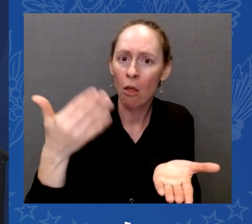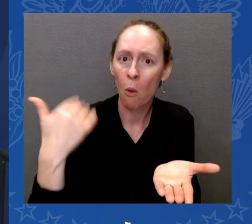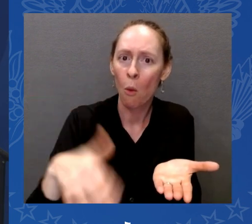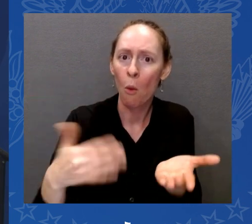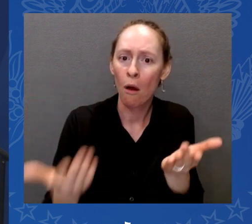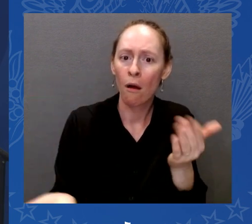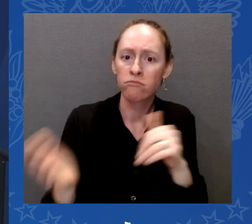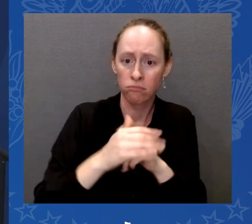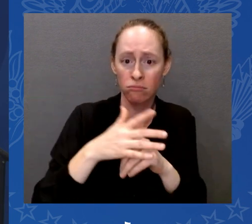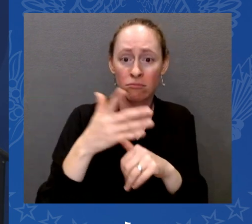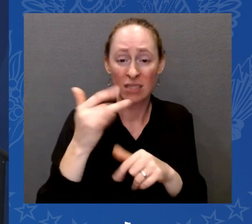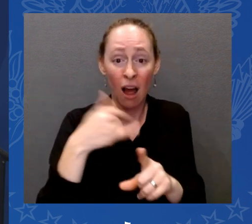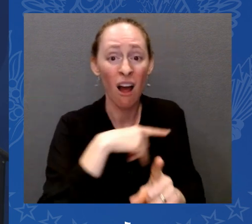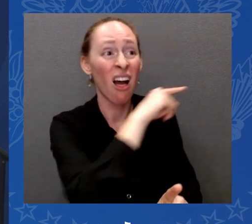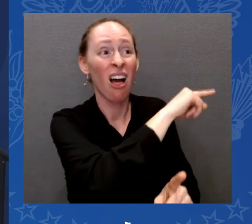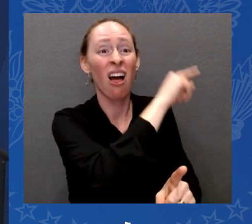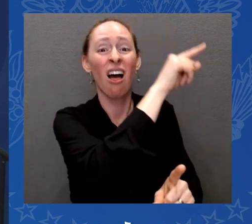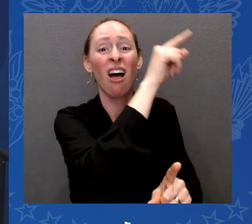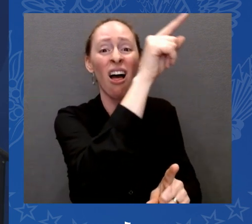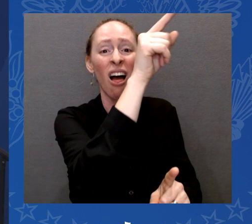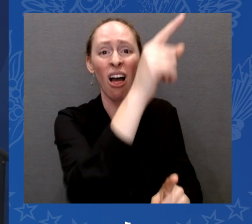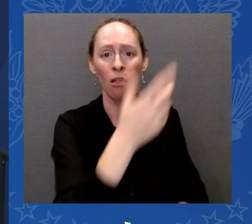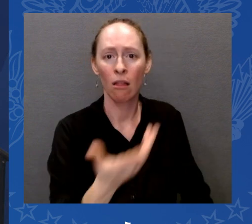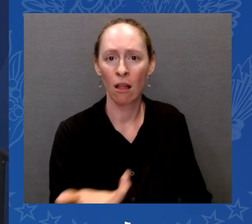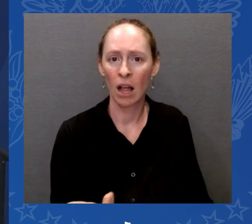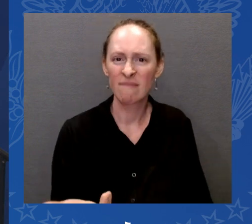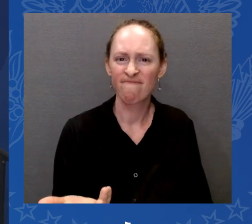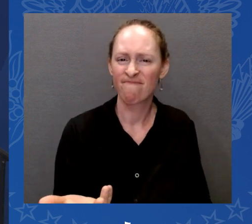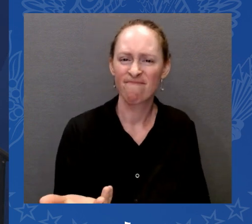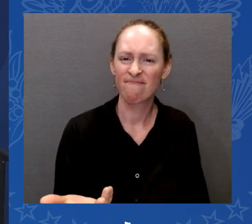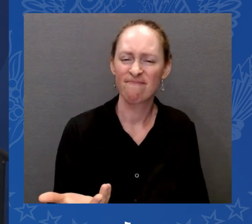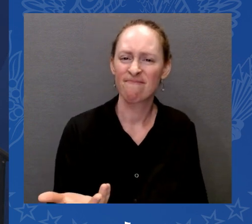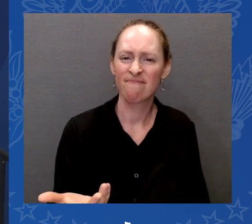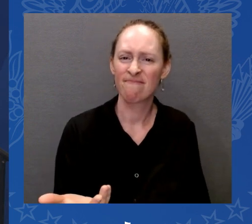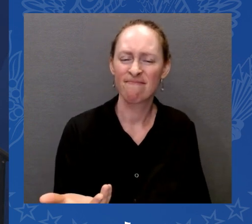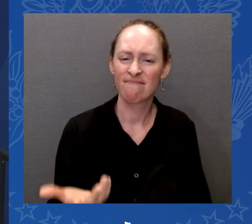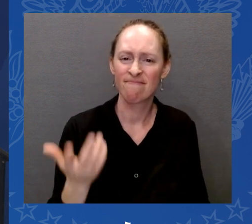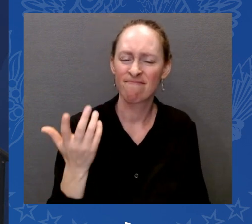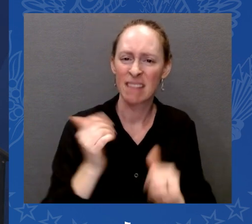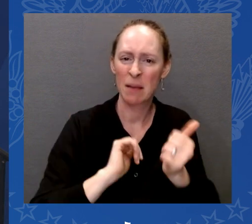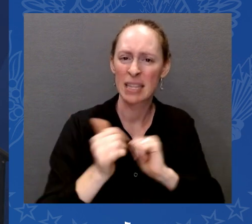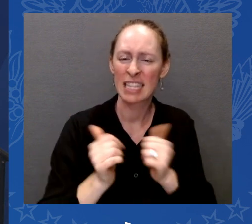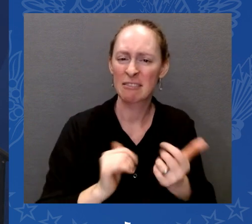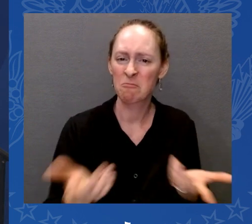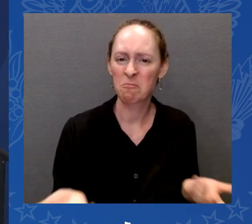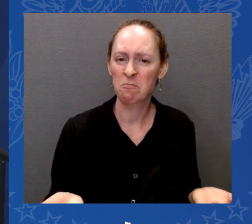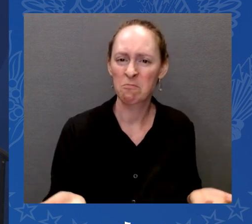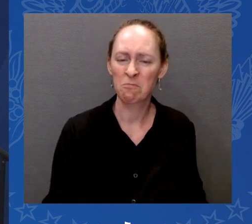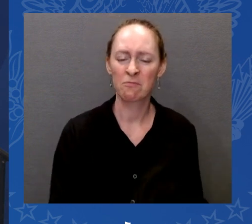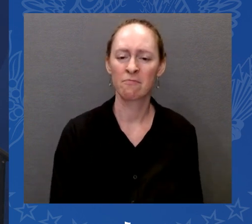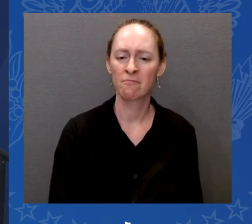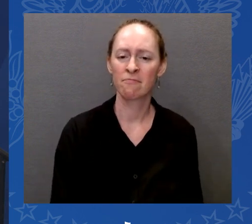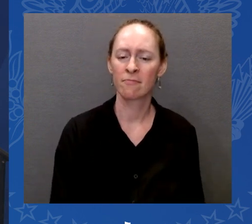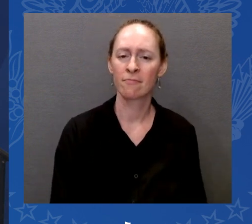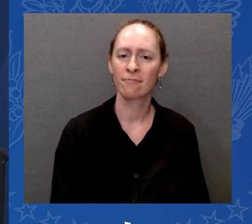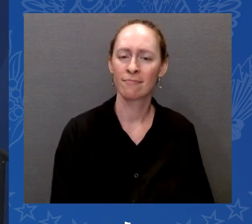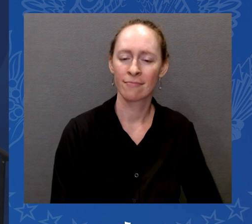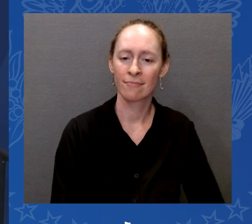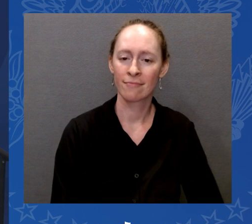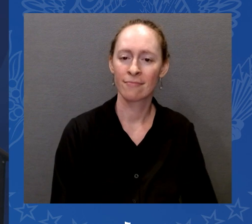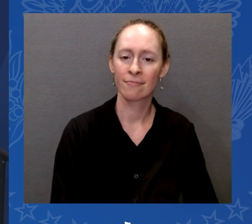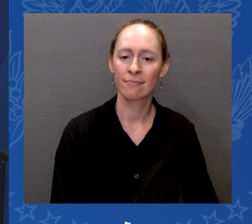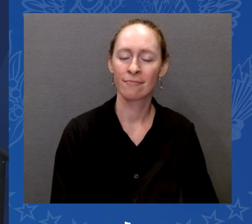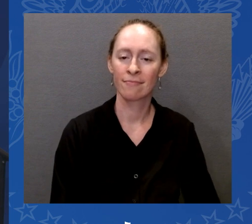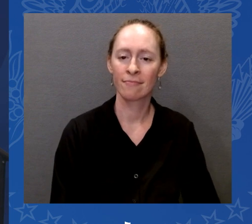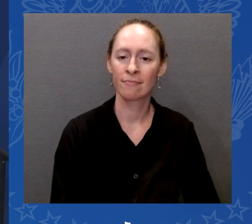these overseas incentives. But now, what we are doing, what many thought impossible